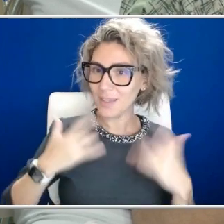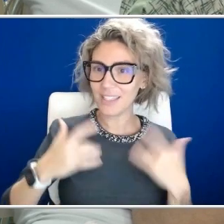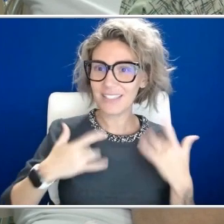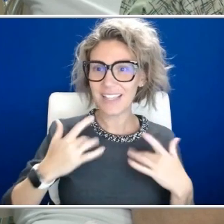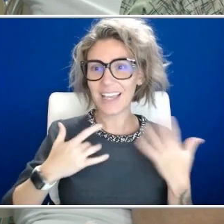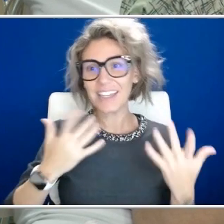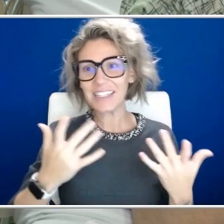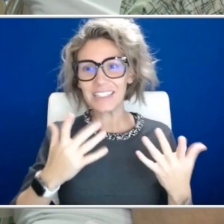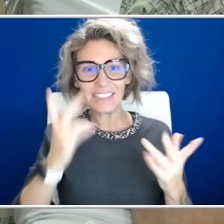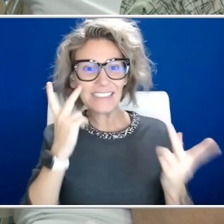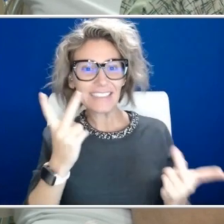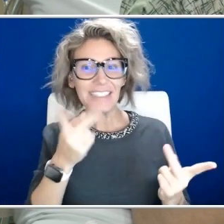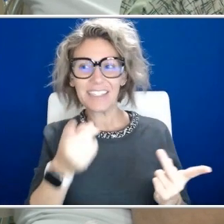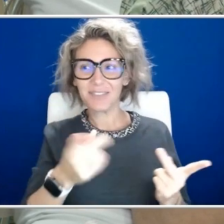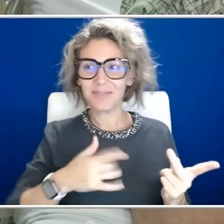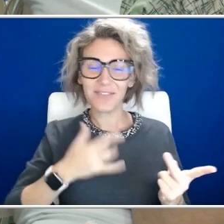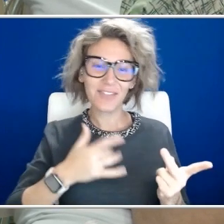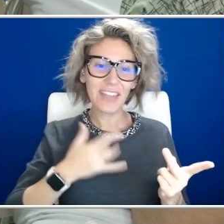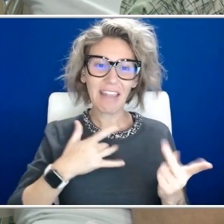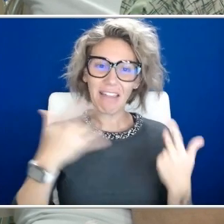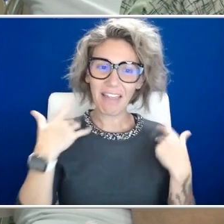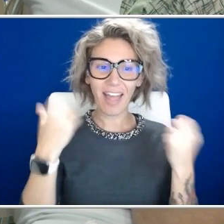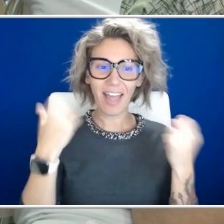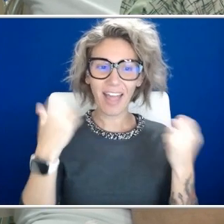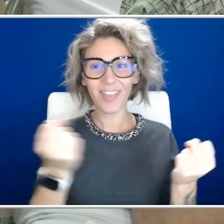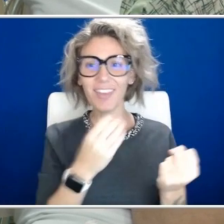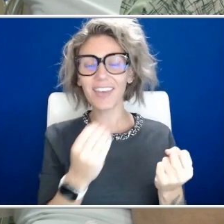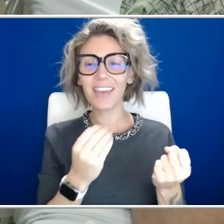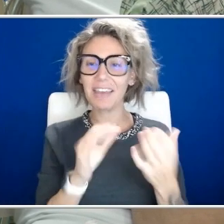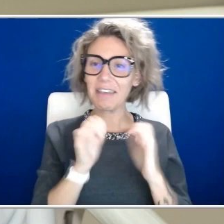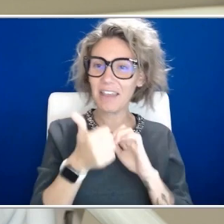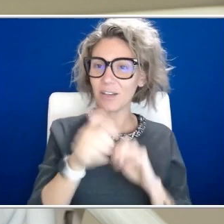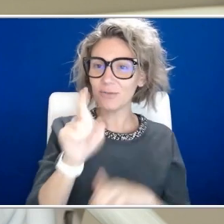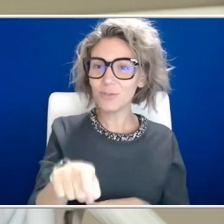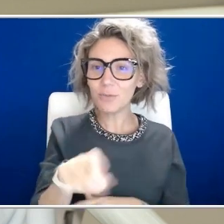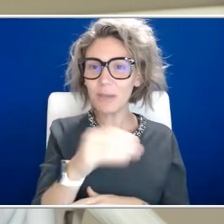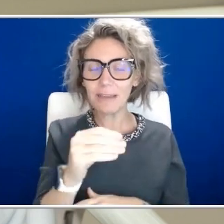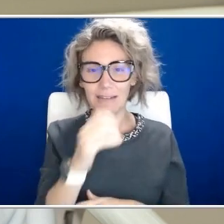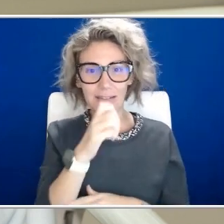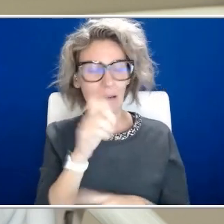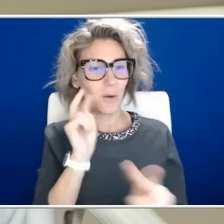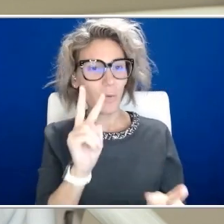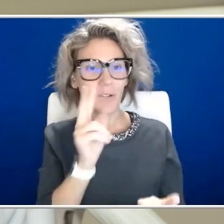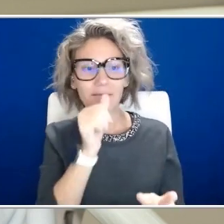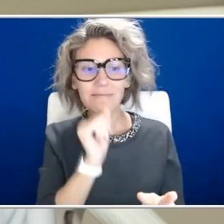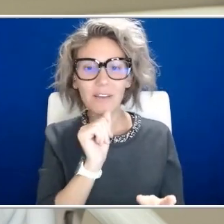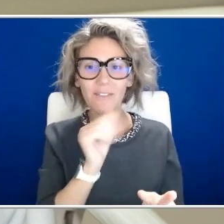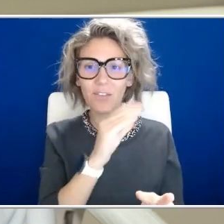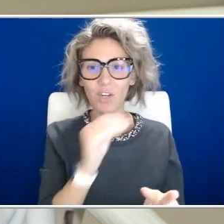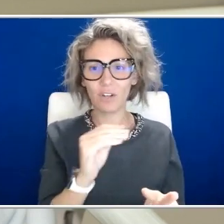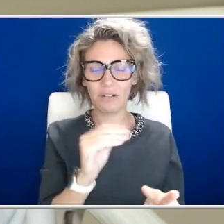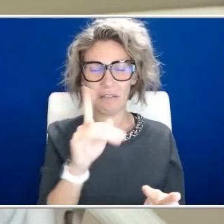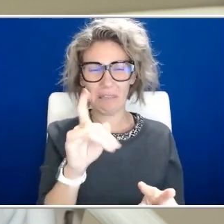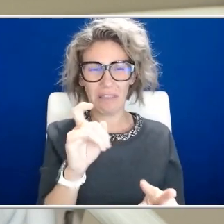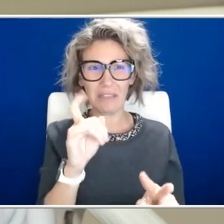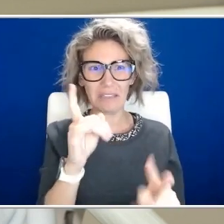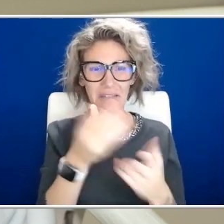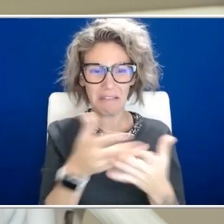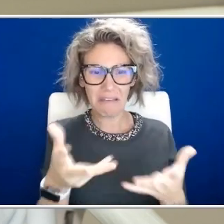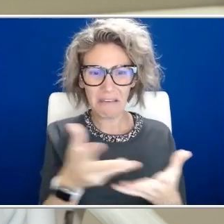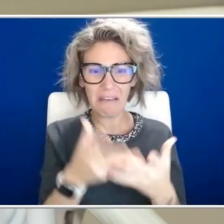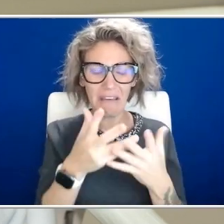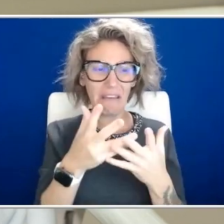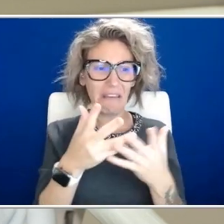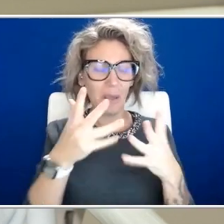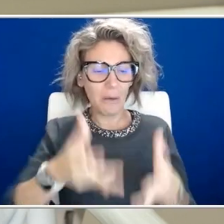him feel healthy and as he should be and not watch him suffer and just not have this looming thing hanging over us,